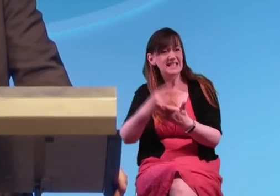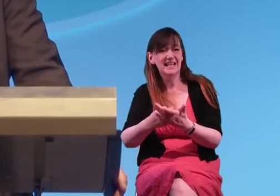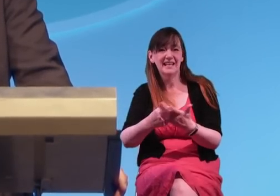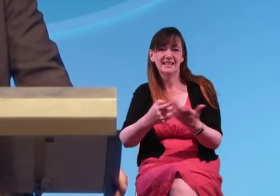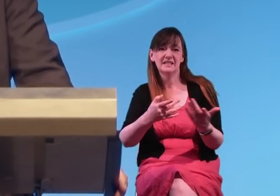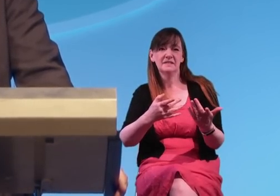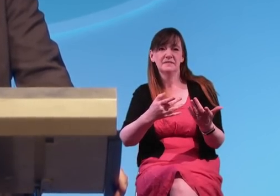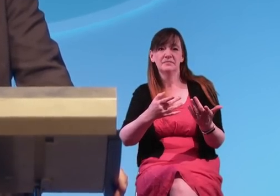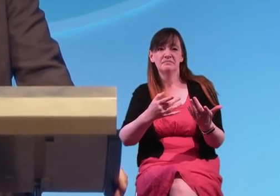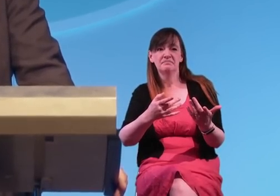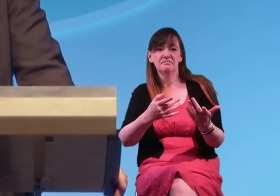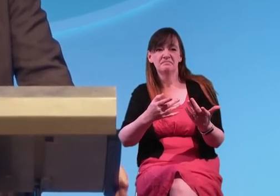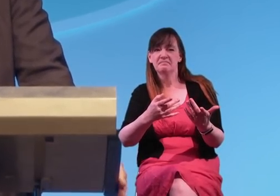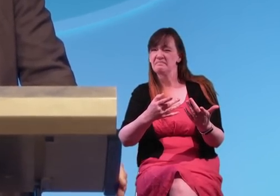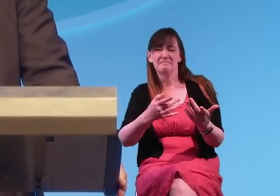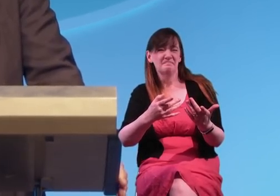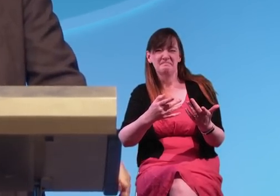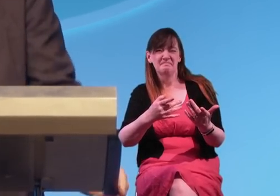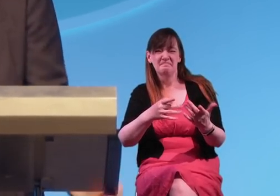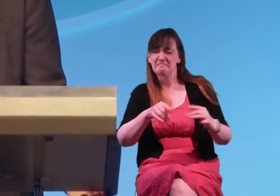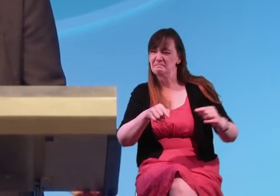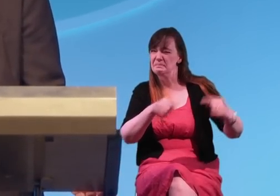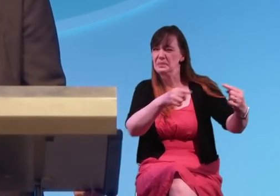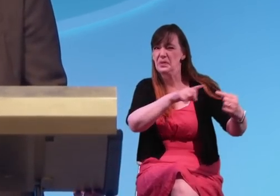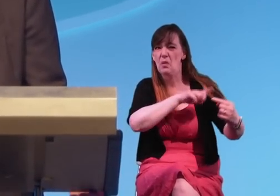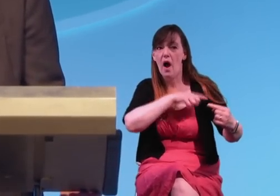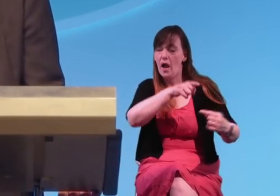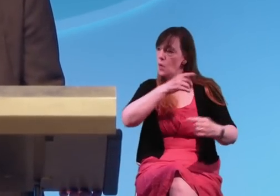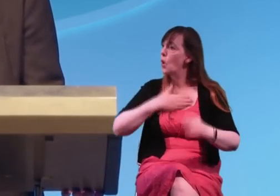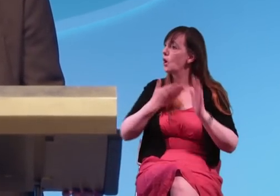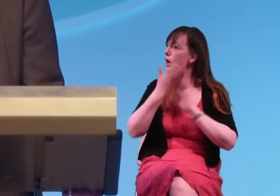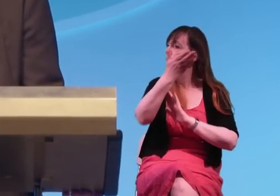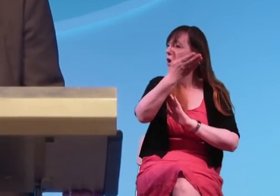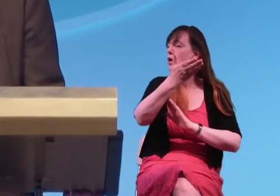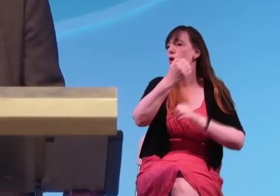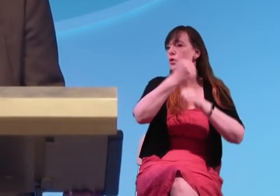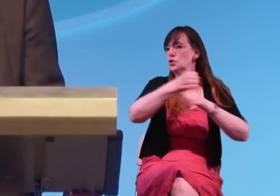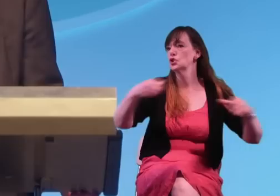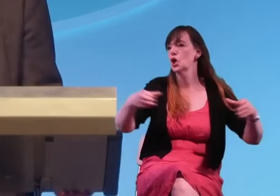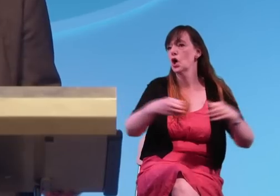church. The suffering that comes by being accused of bigotry,